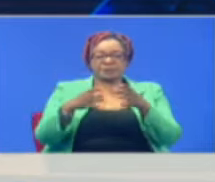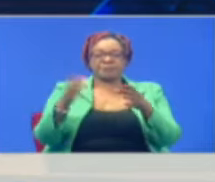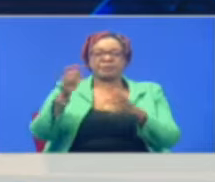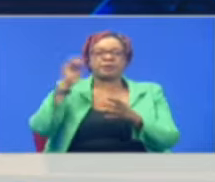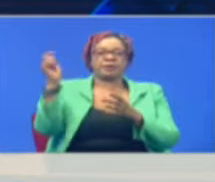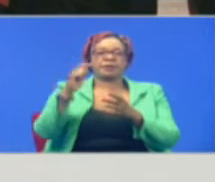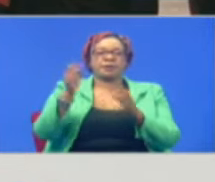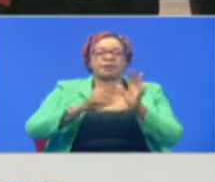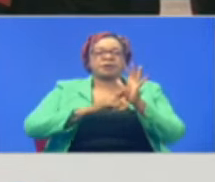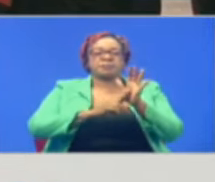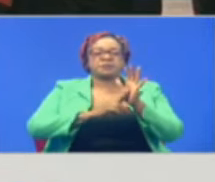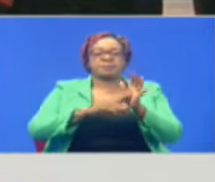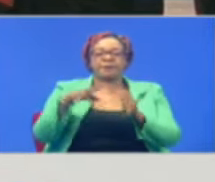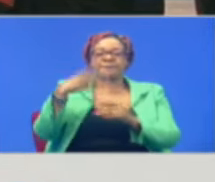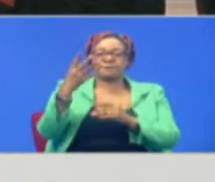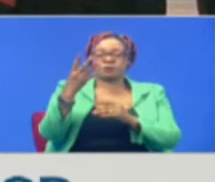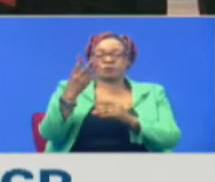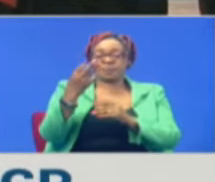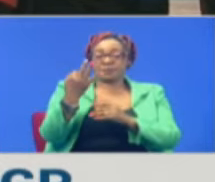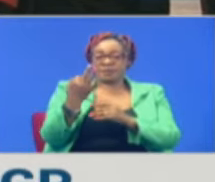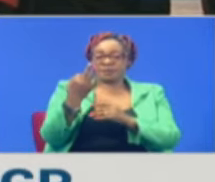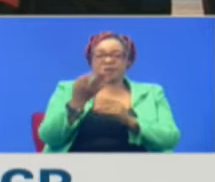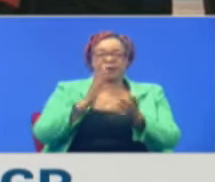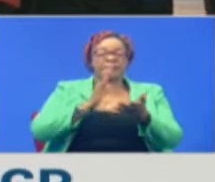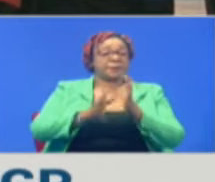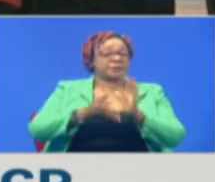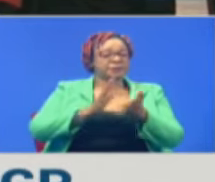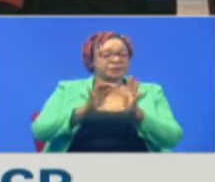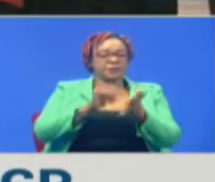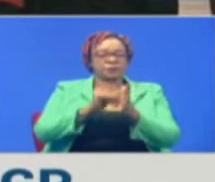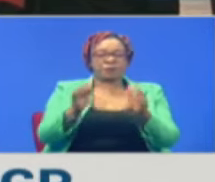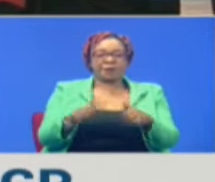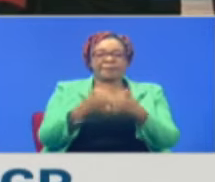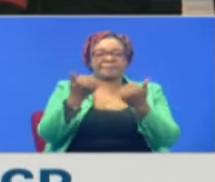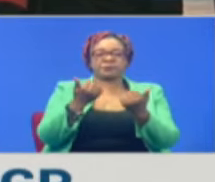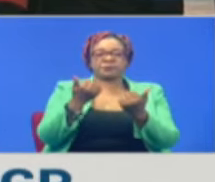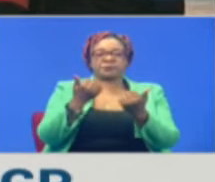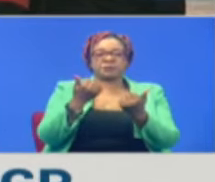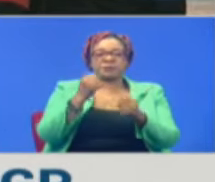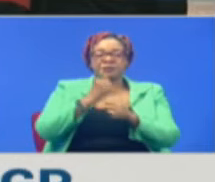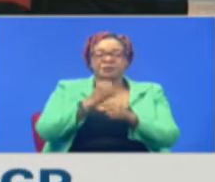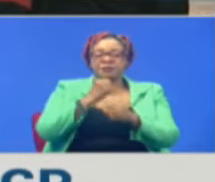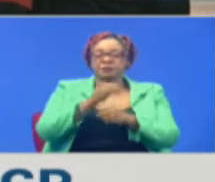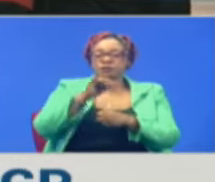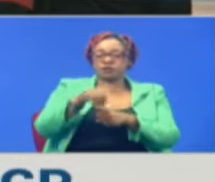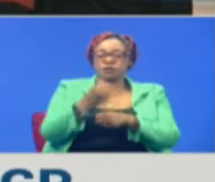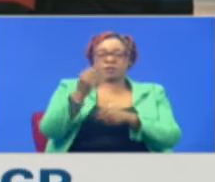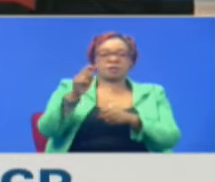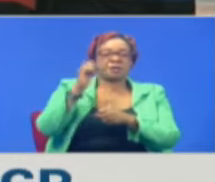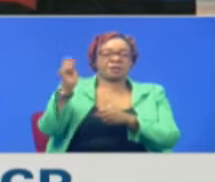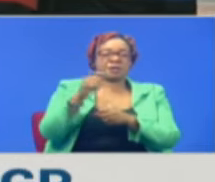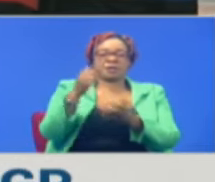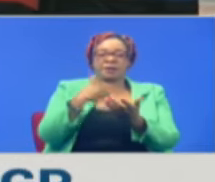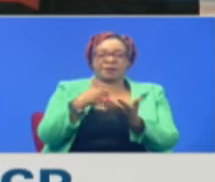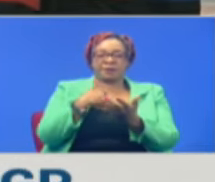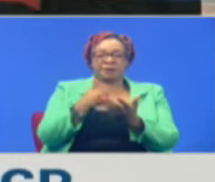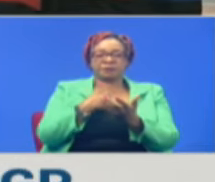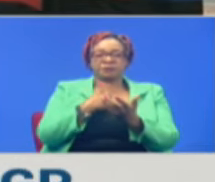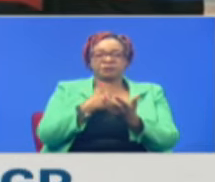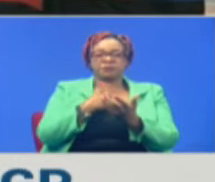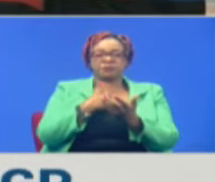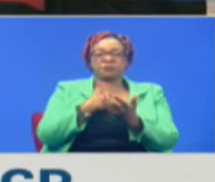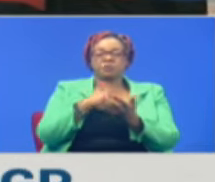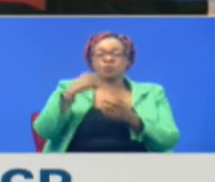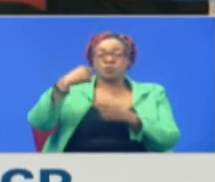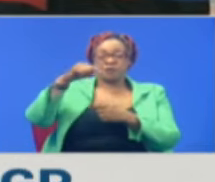by 43 athletes that were picked during national trials held in January. Kenya has so far earned 4